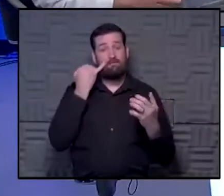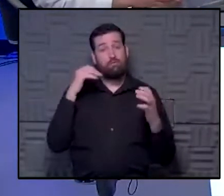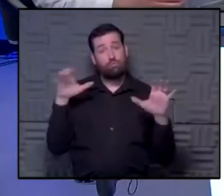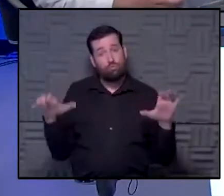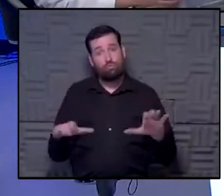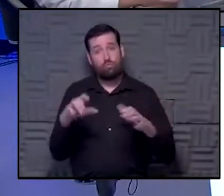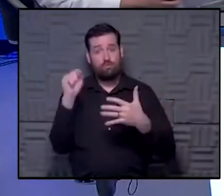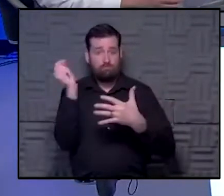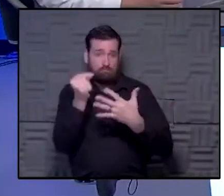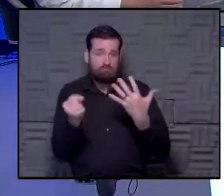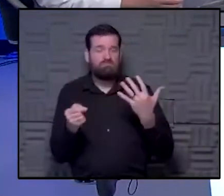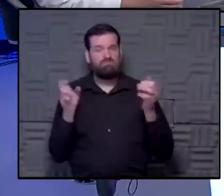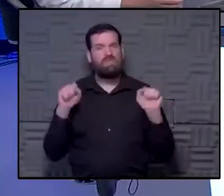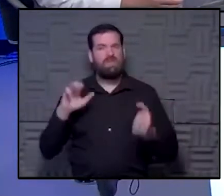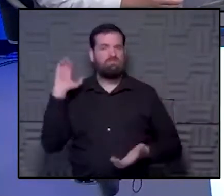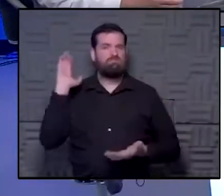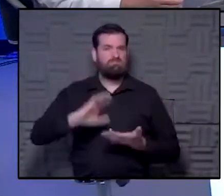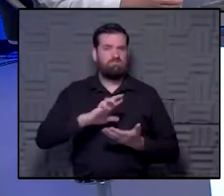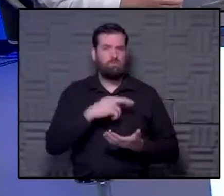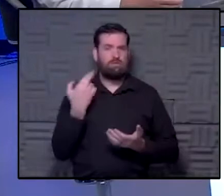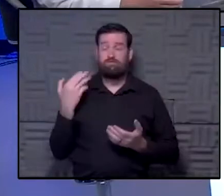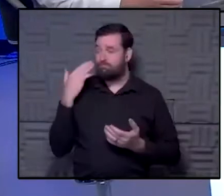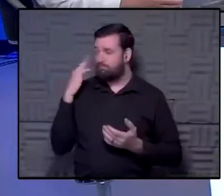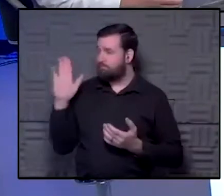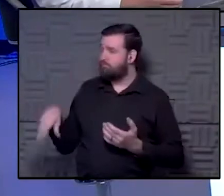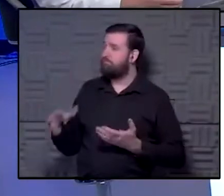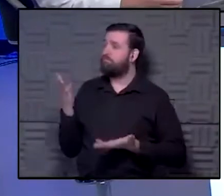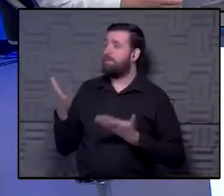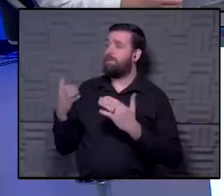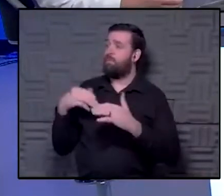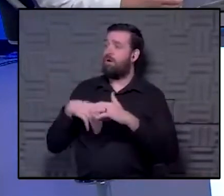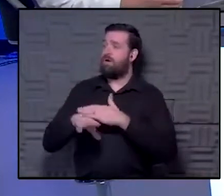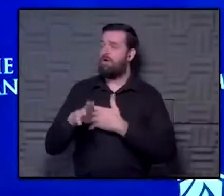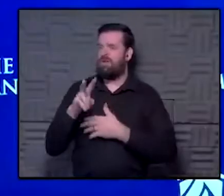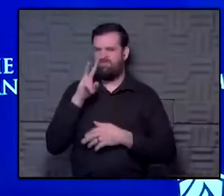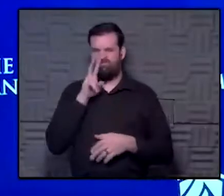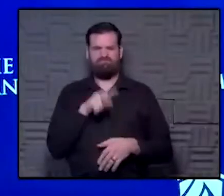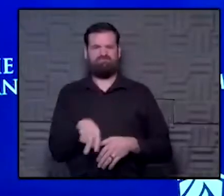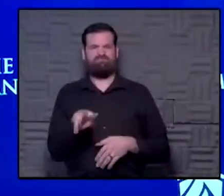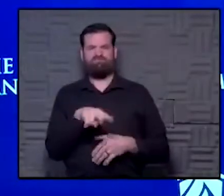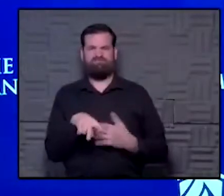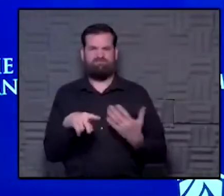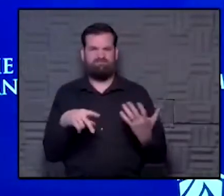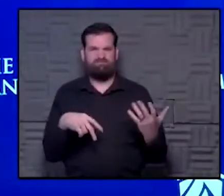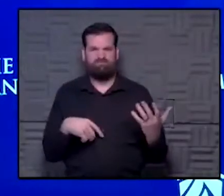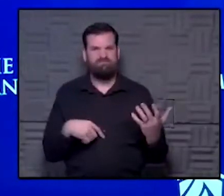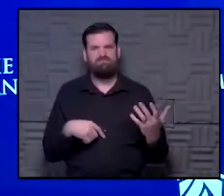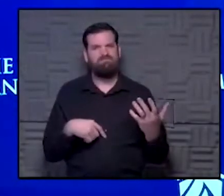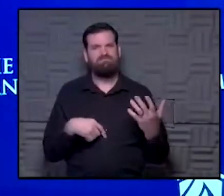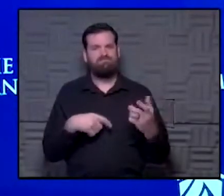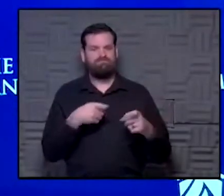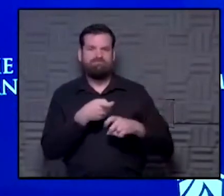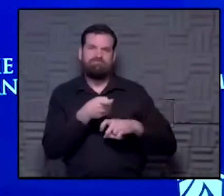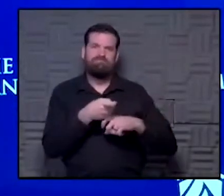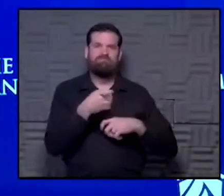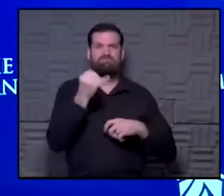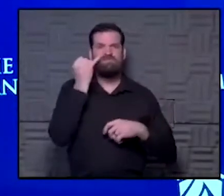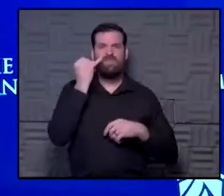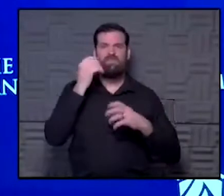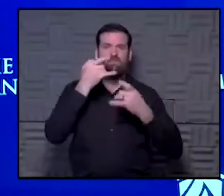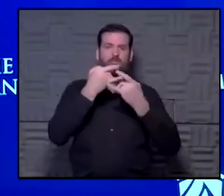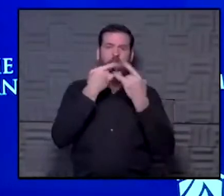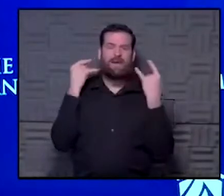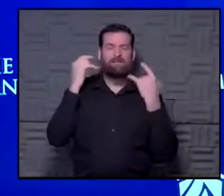things, you can certainly reduce that risk. And you may walk in and people may kind of look at you funny, and they make you feel funny if you have your mask and face